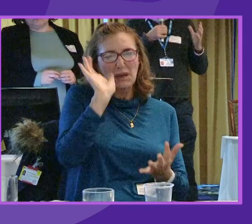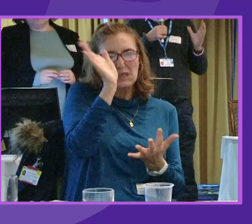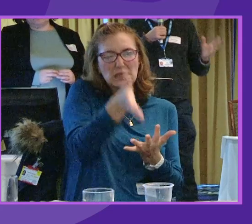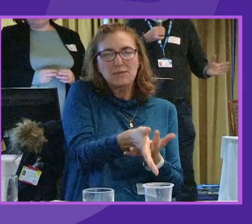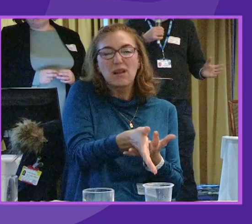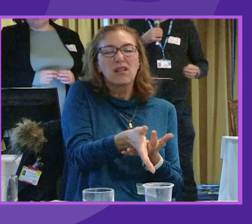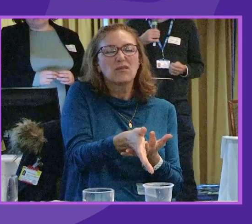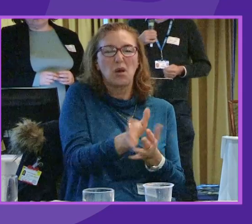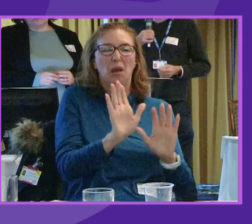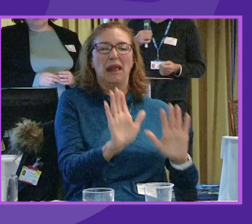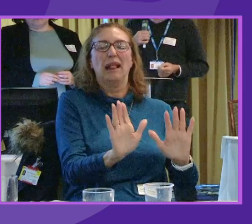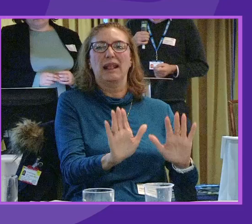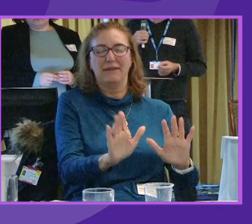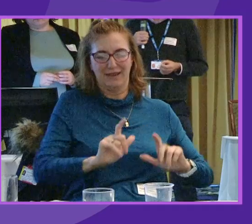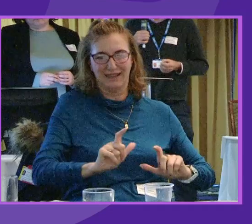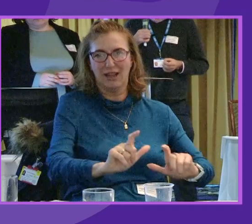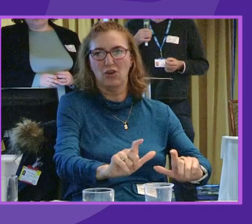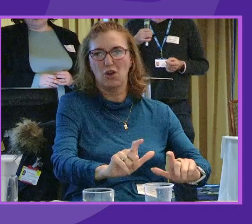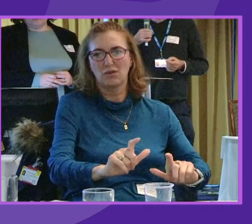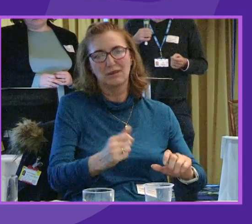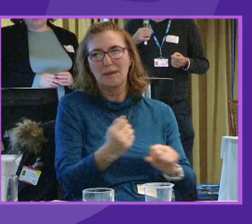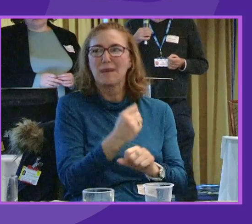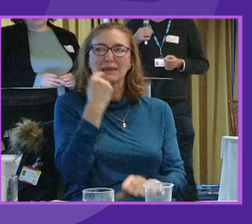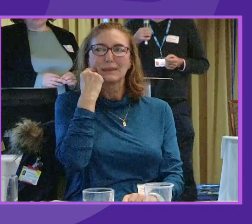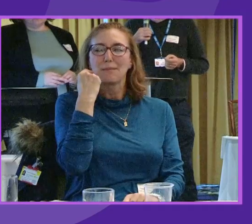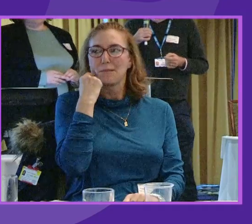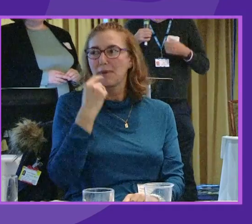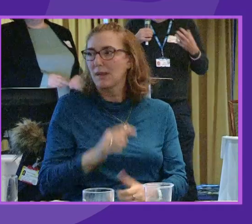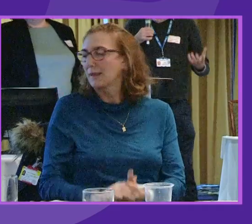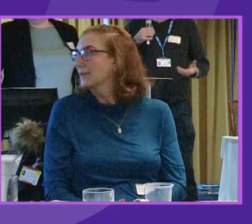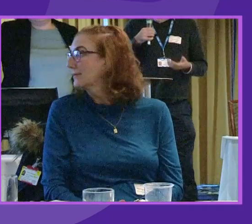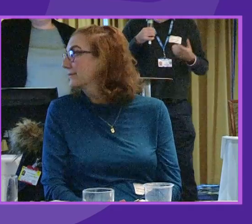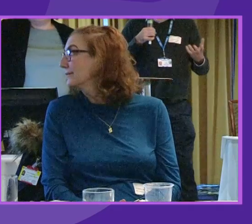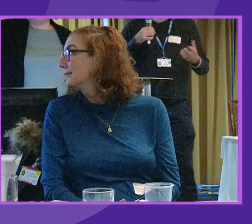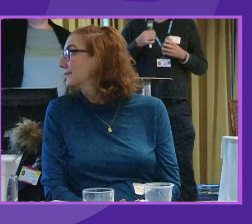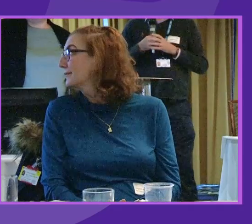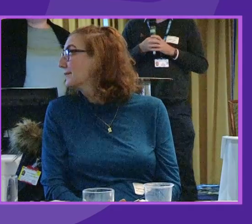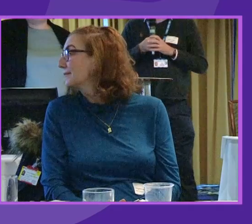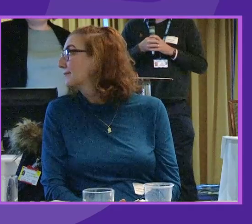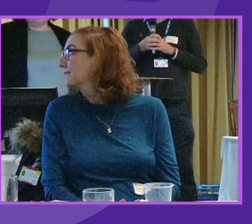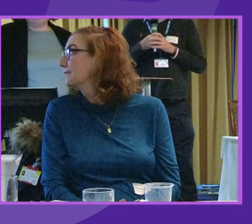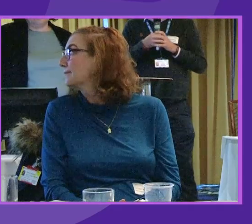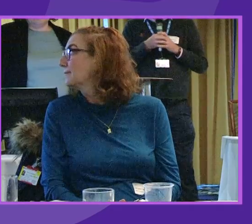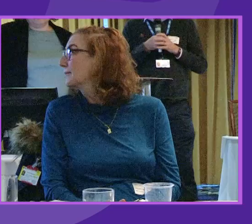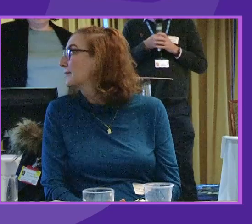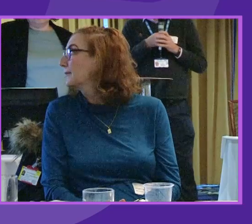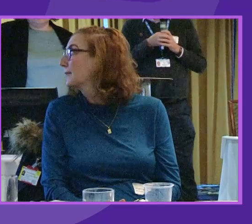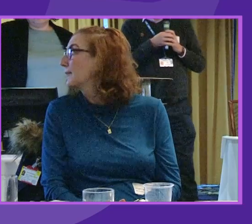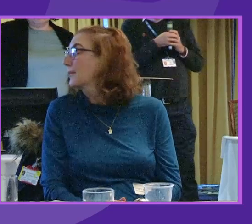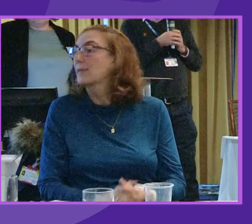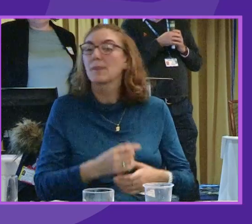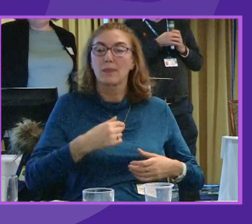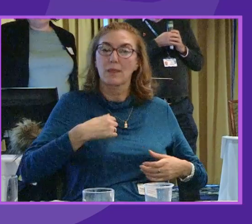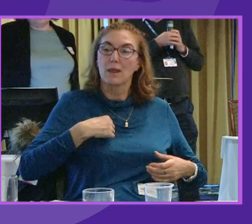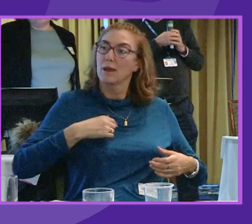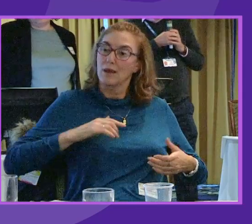actually, just in terms of delivery, it made more sense and was far simpler to deliver it in that way. And in terms of how it will be delivered,